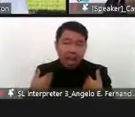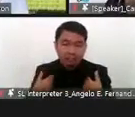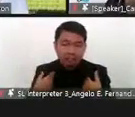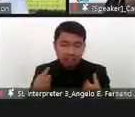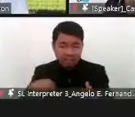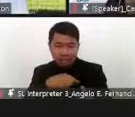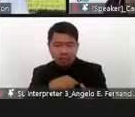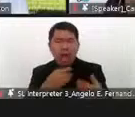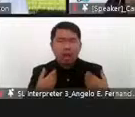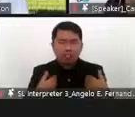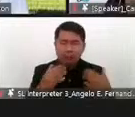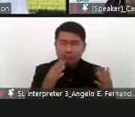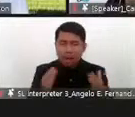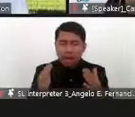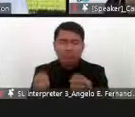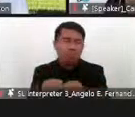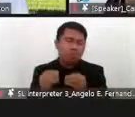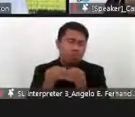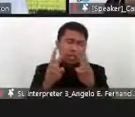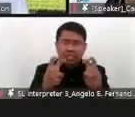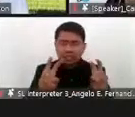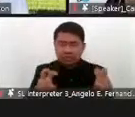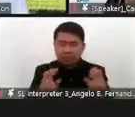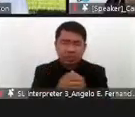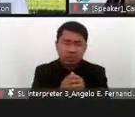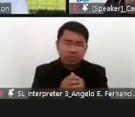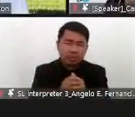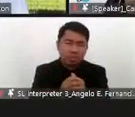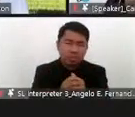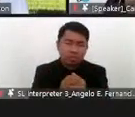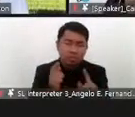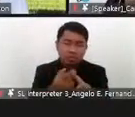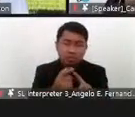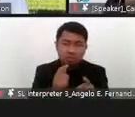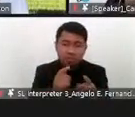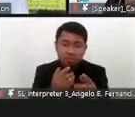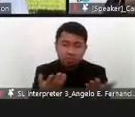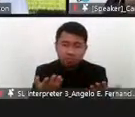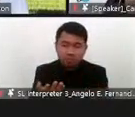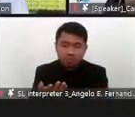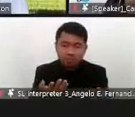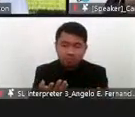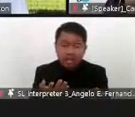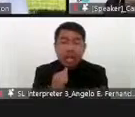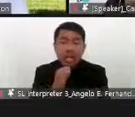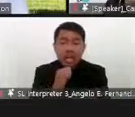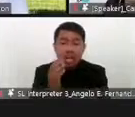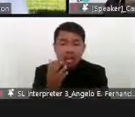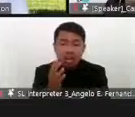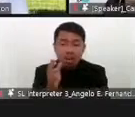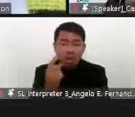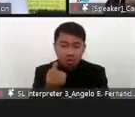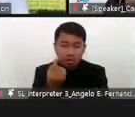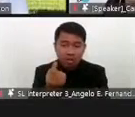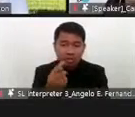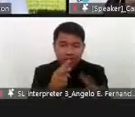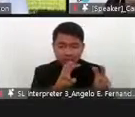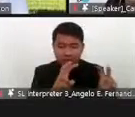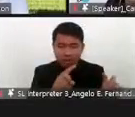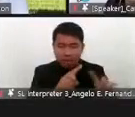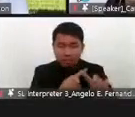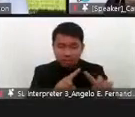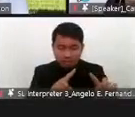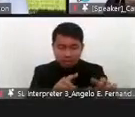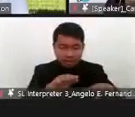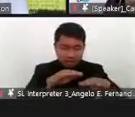have plans to do more research in terms of not only shipwreck investigations, but also the maritime